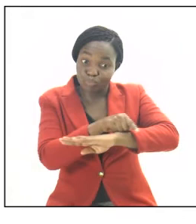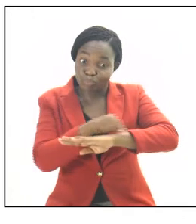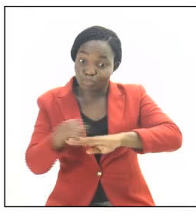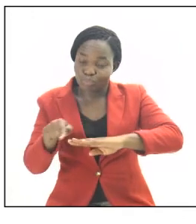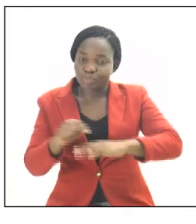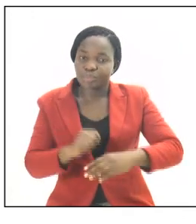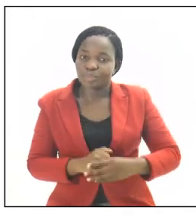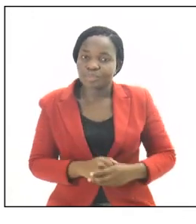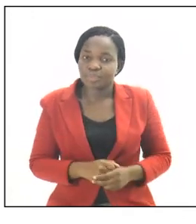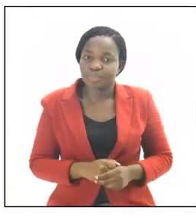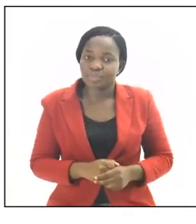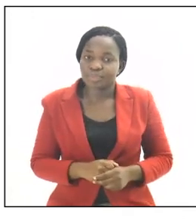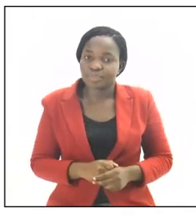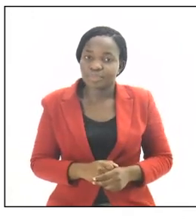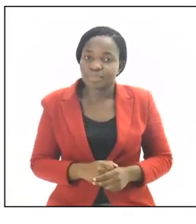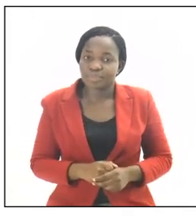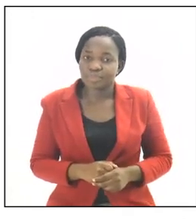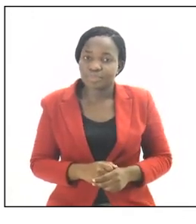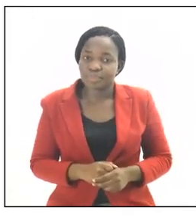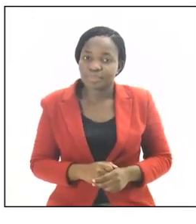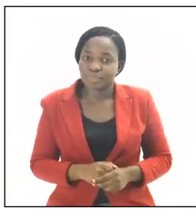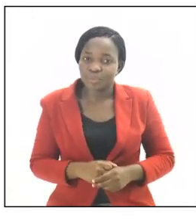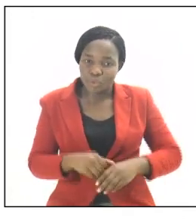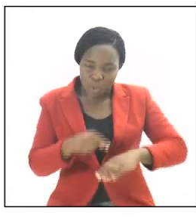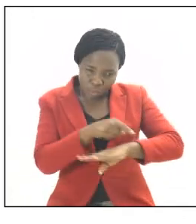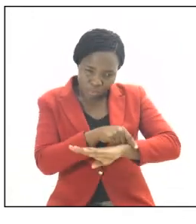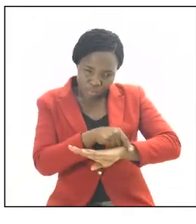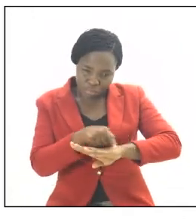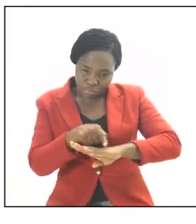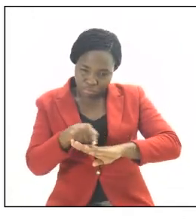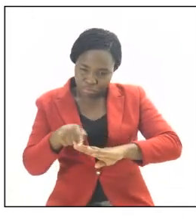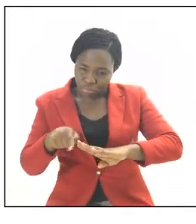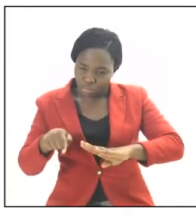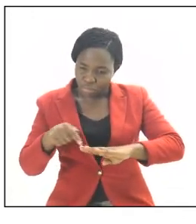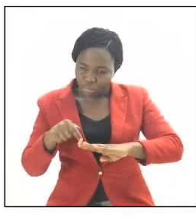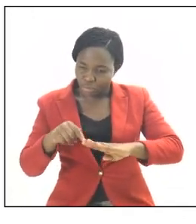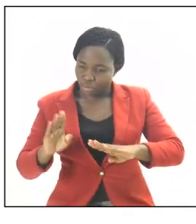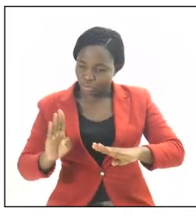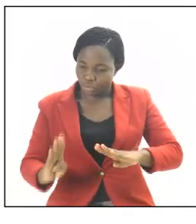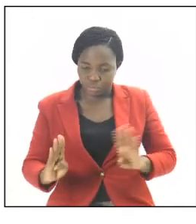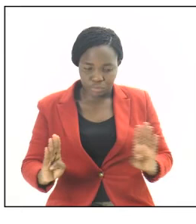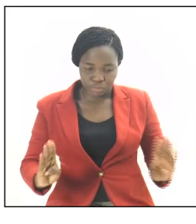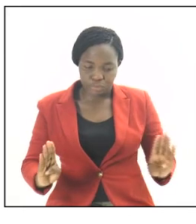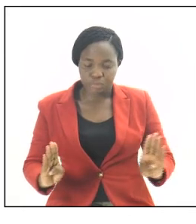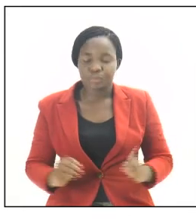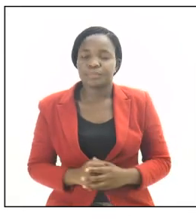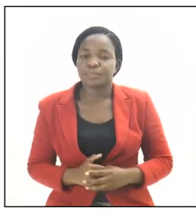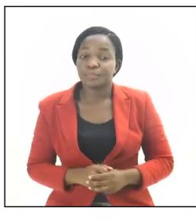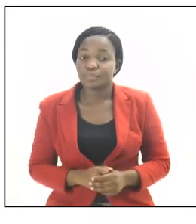diameter and let the diameter run parallel to the breadth or width of this rectangle.